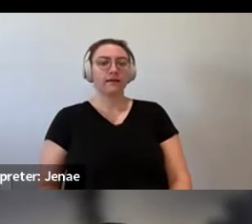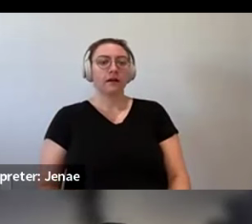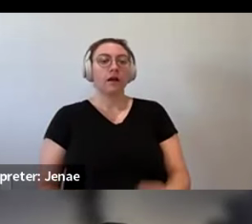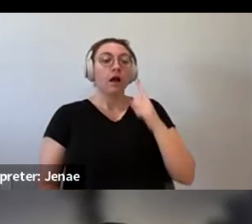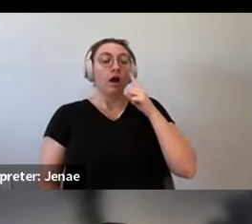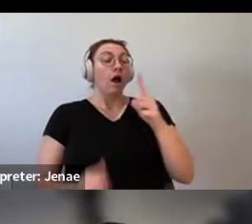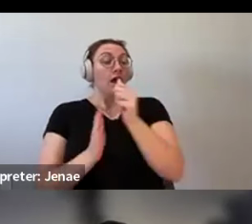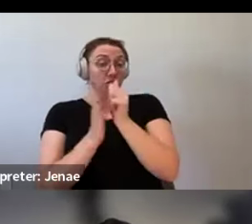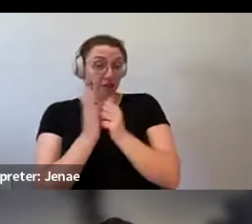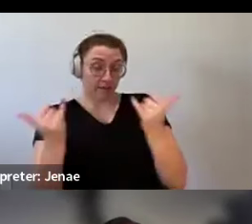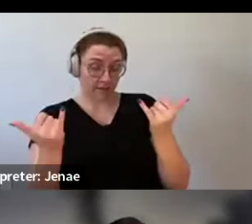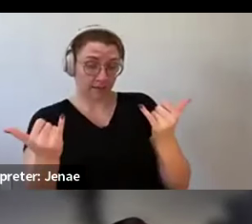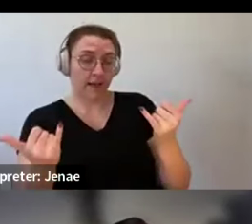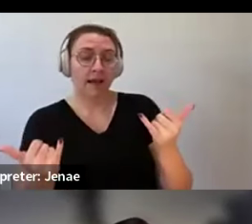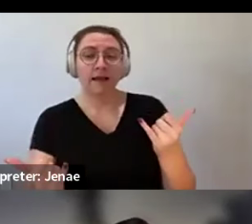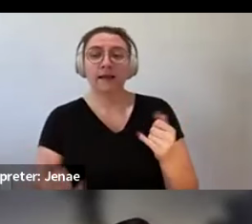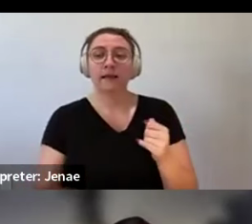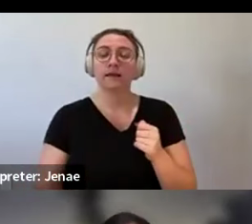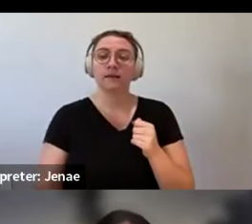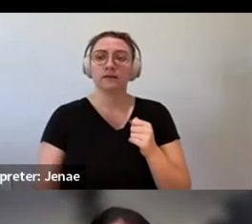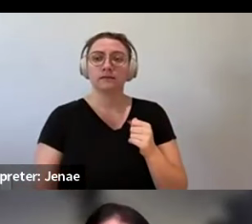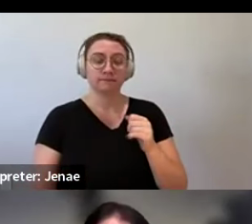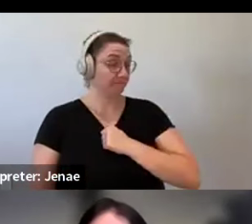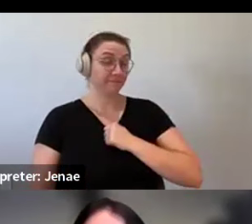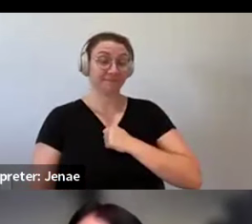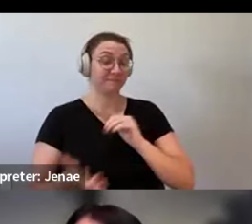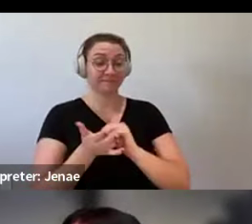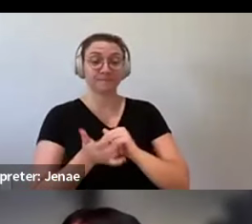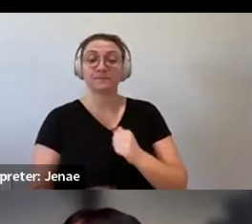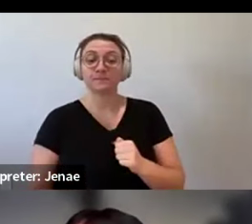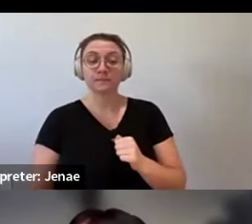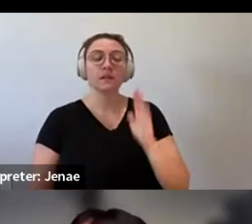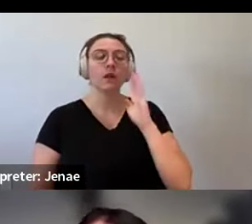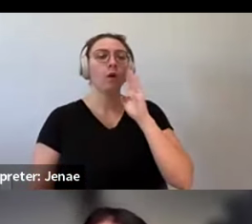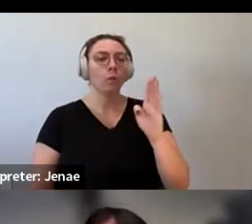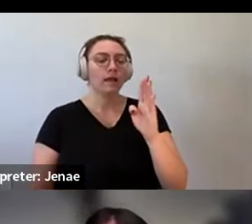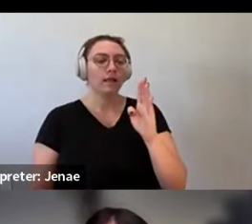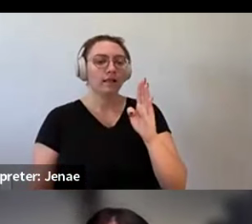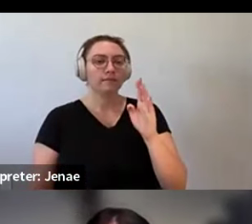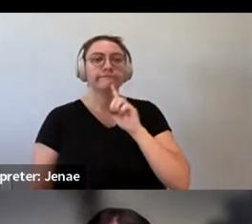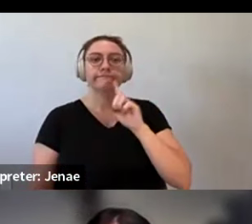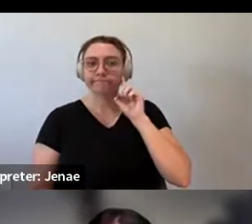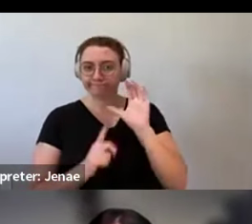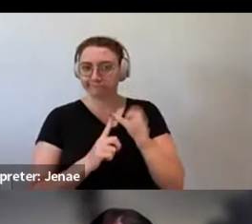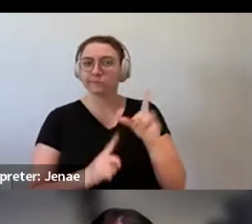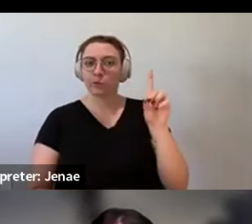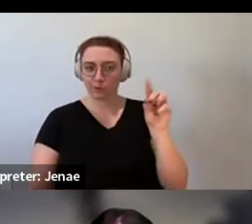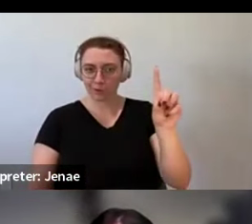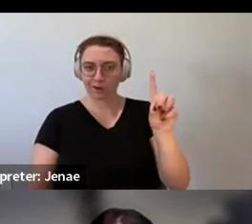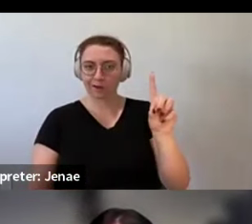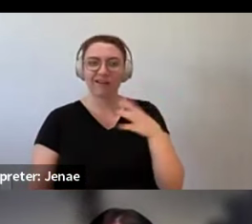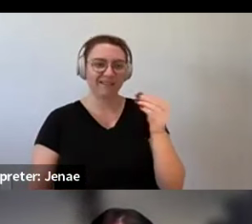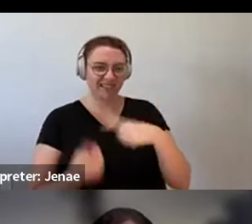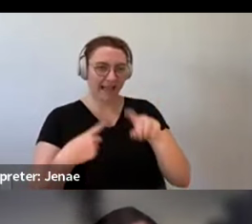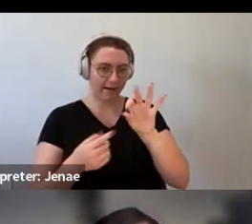our agenda today, excuse me, we are going to have our Deaf Culture 101 and